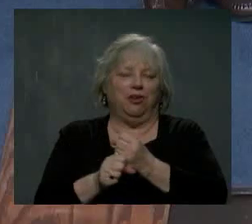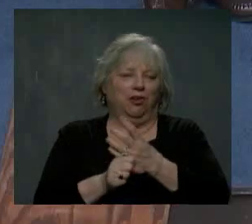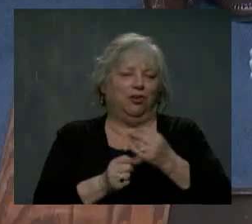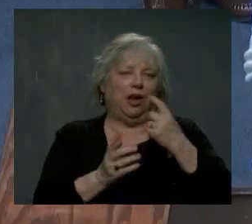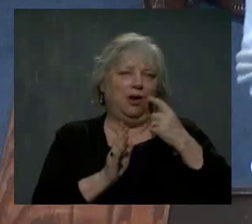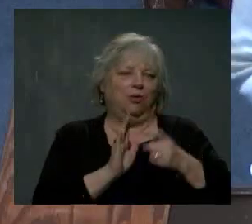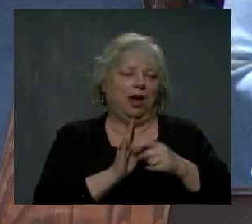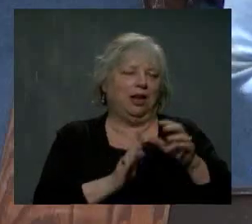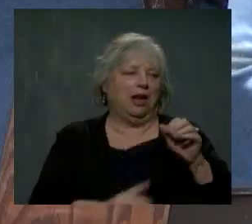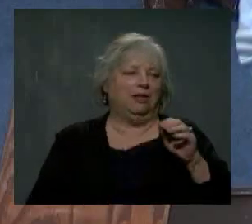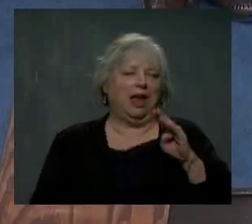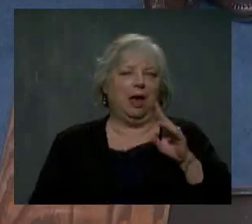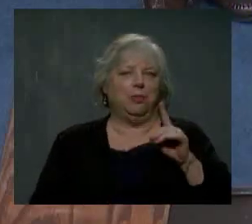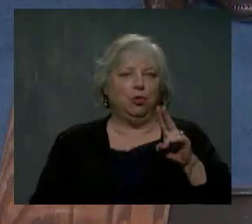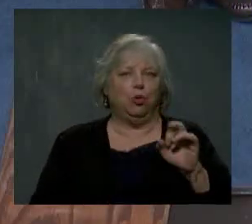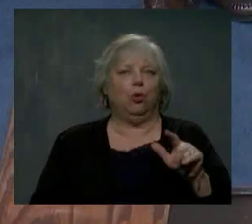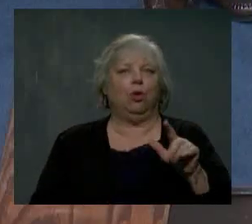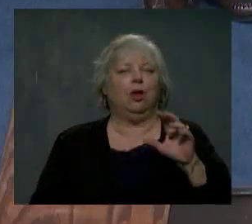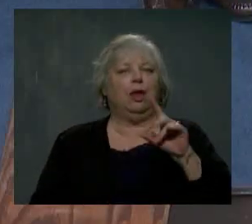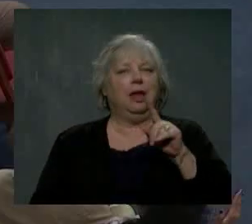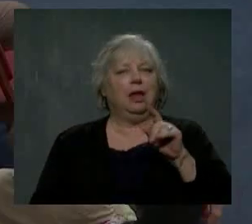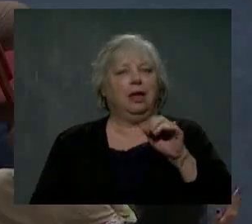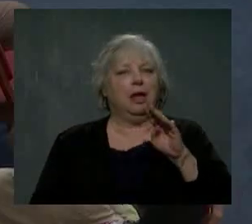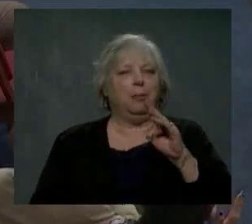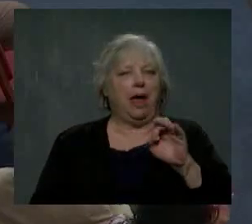Abdul Cabal. Thank you.